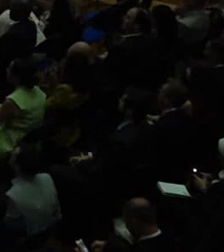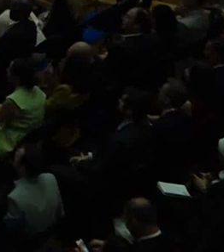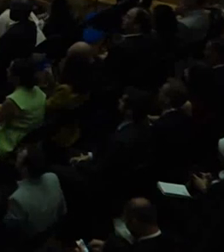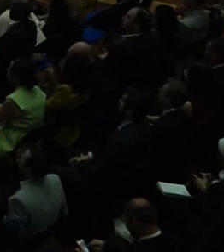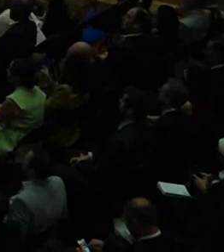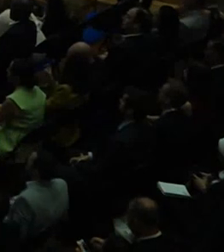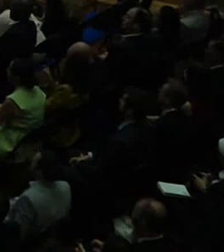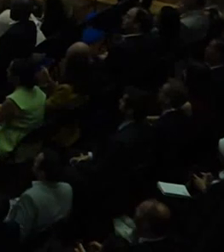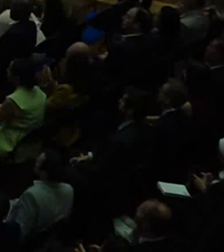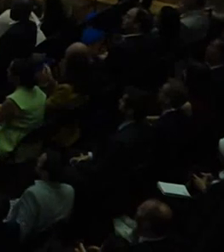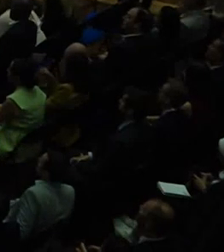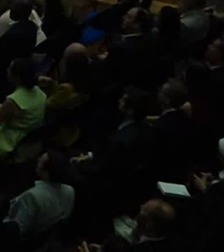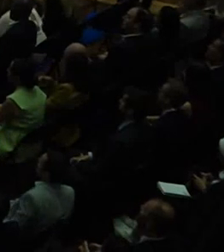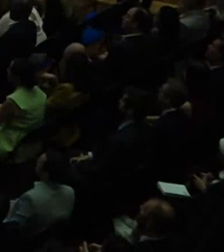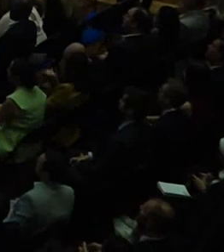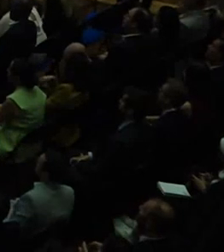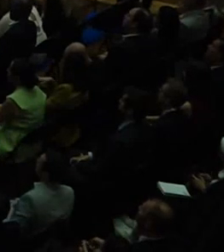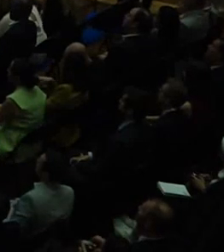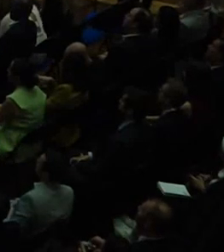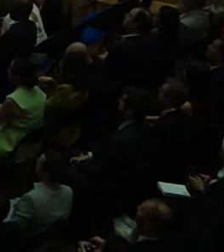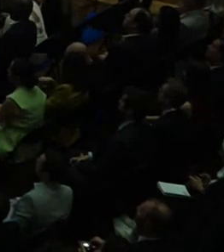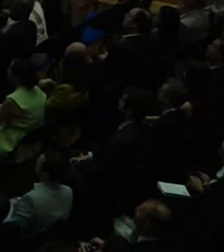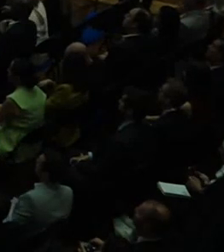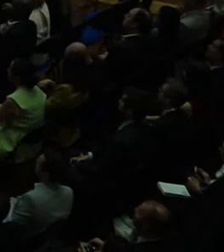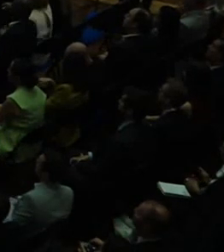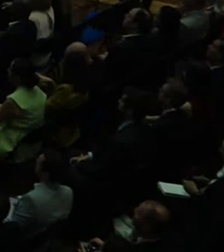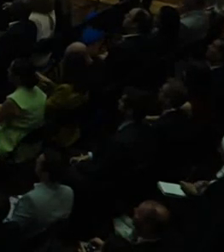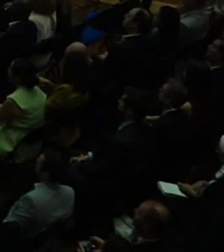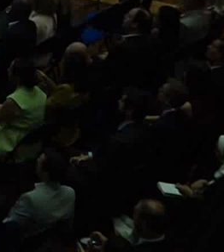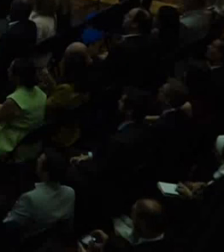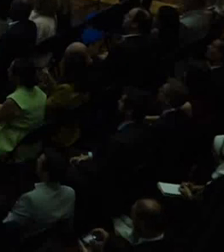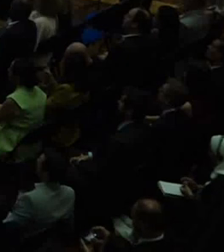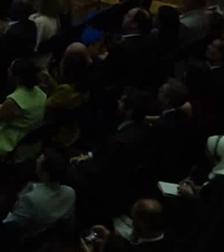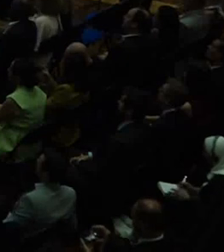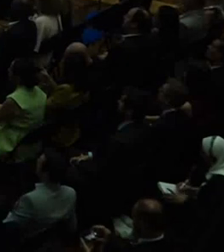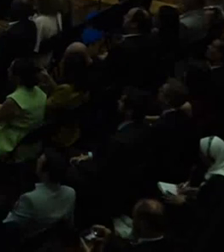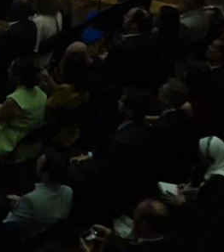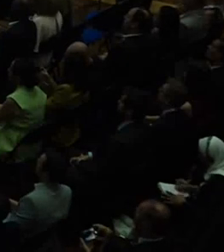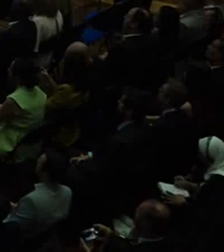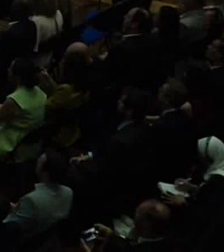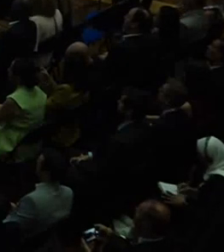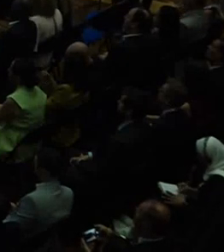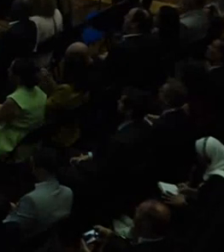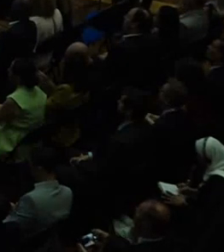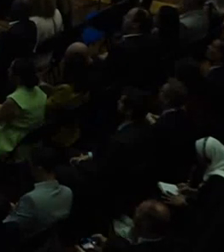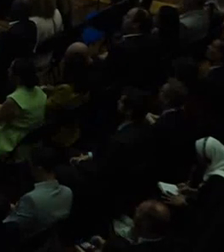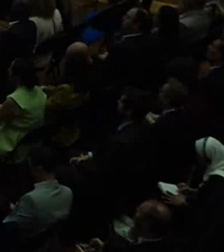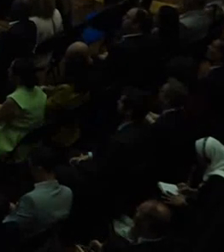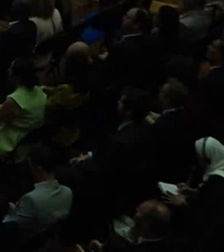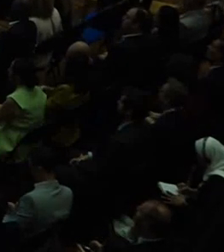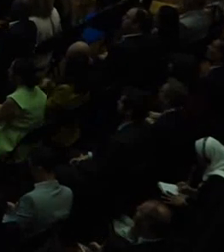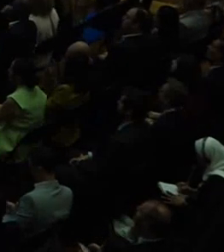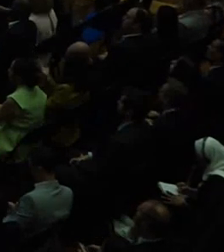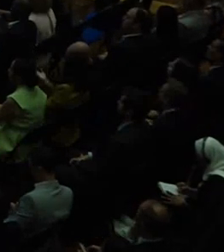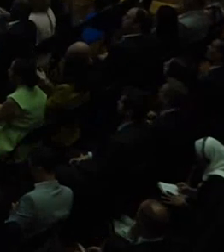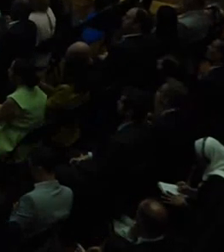And now it's my pleasure to welcome the CEO of Business France, the national agency responsible for